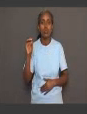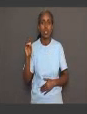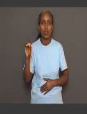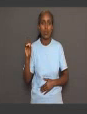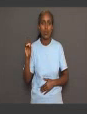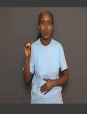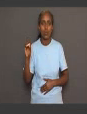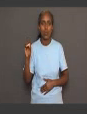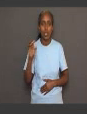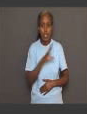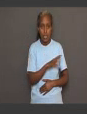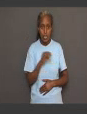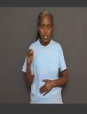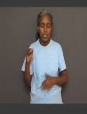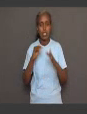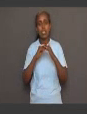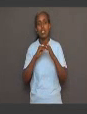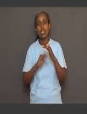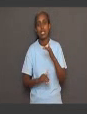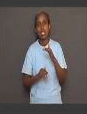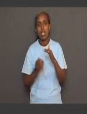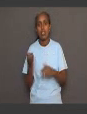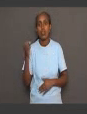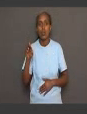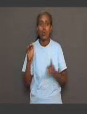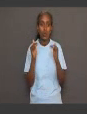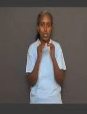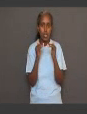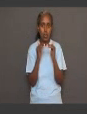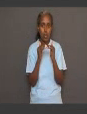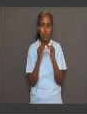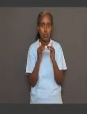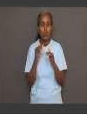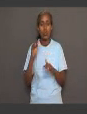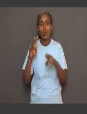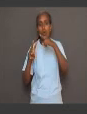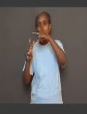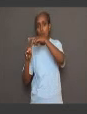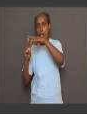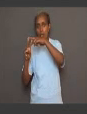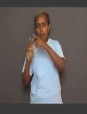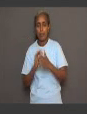0 and less than or equal to pi.